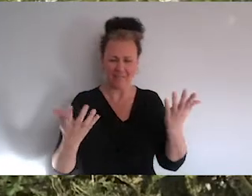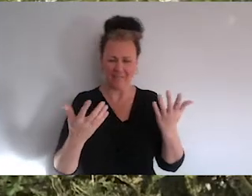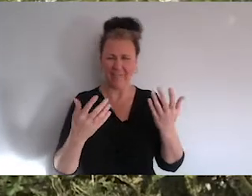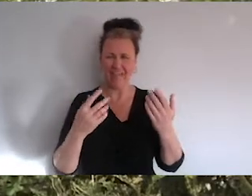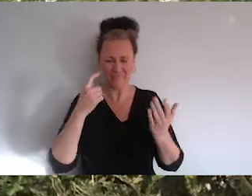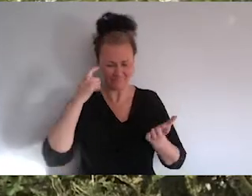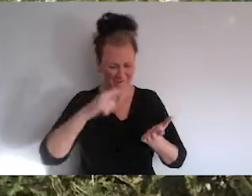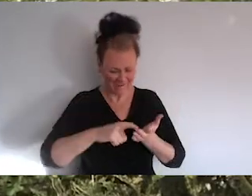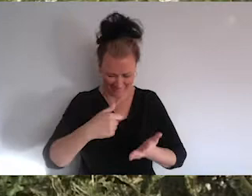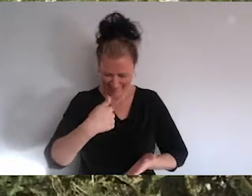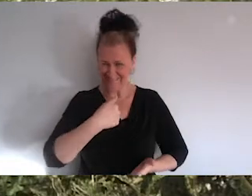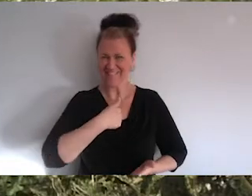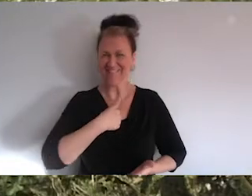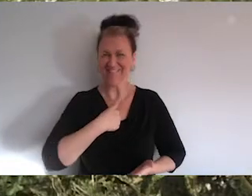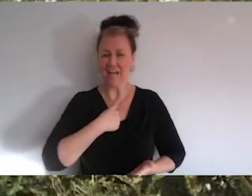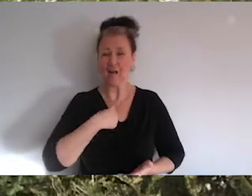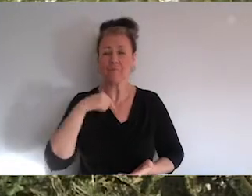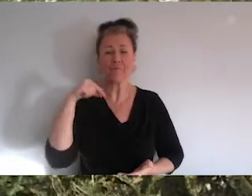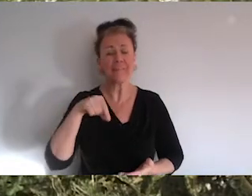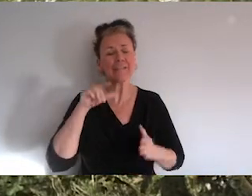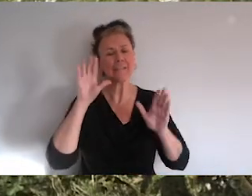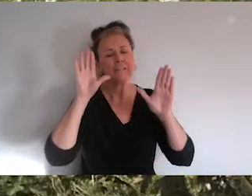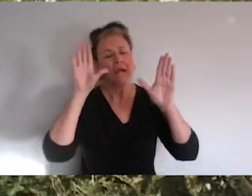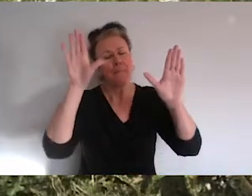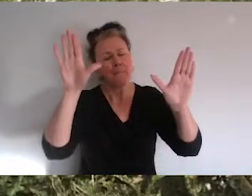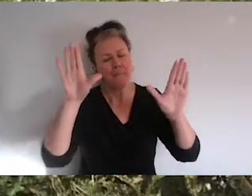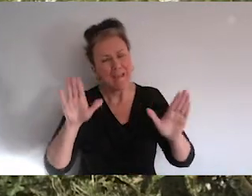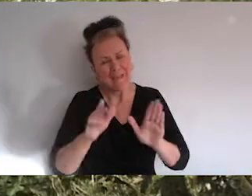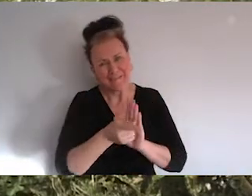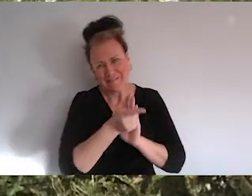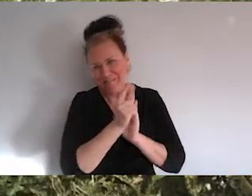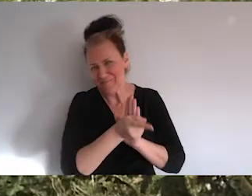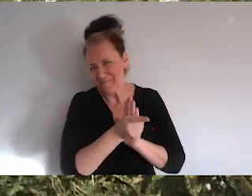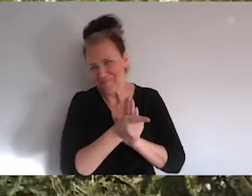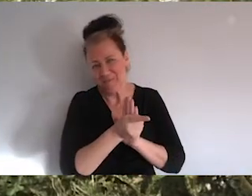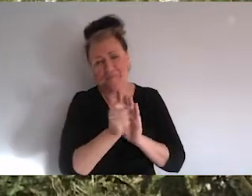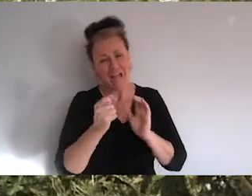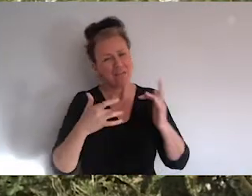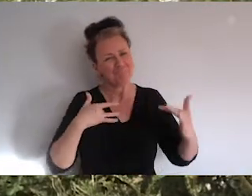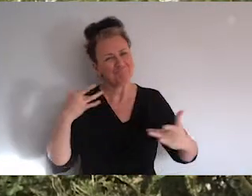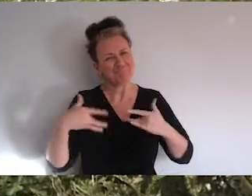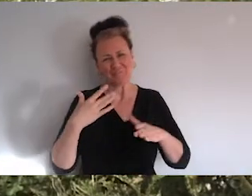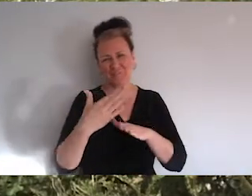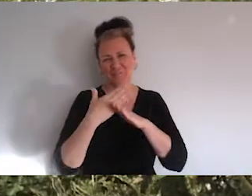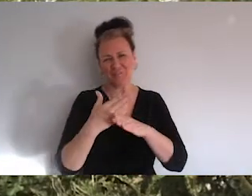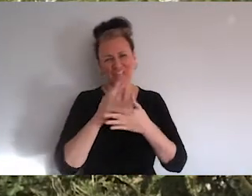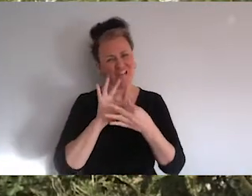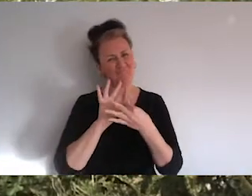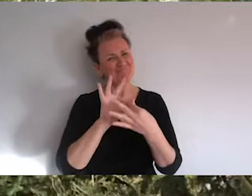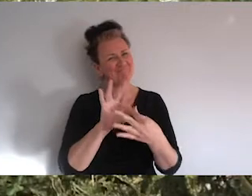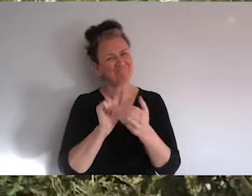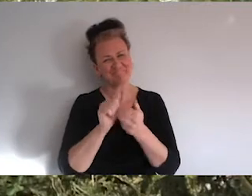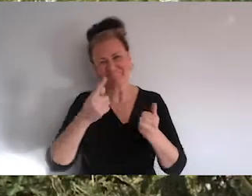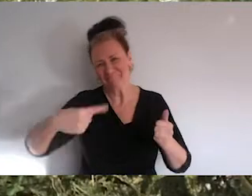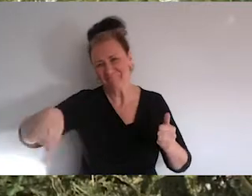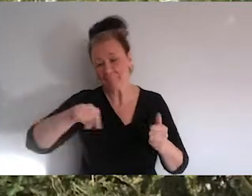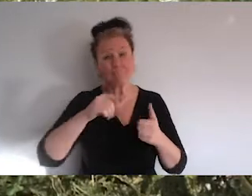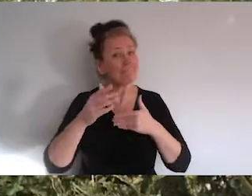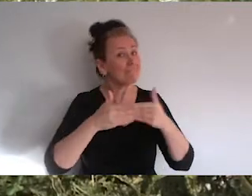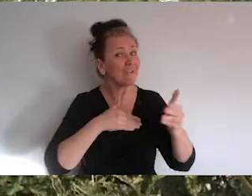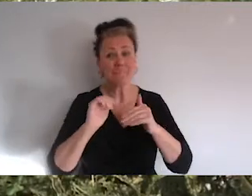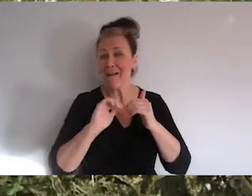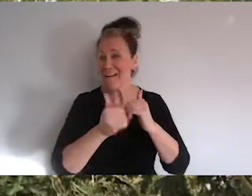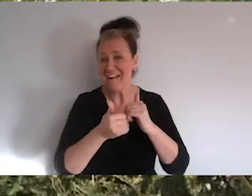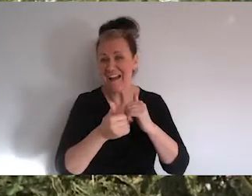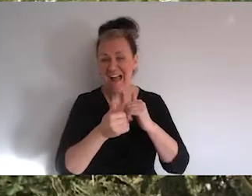are celebrating the heck out of yourselves. This is an amazing, amazing moment, and I am so excited to